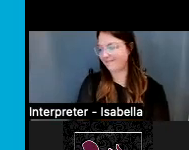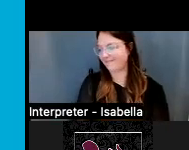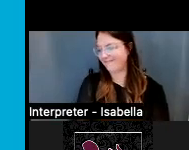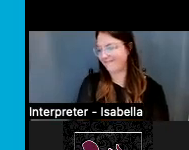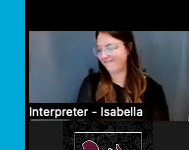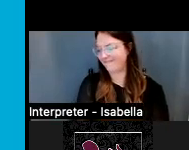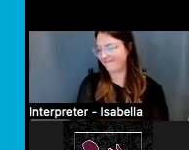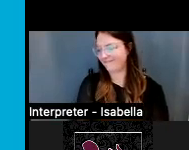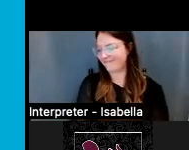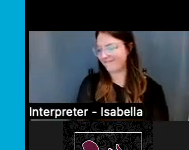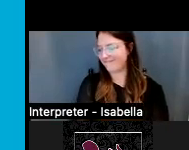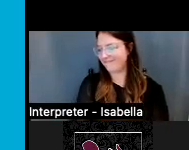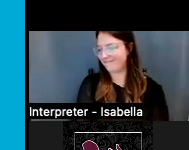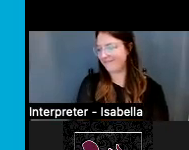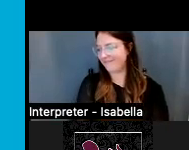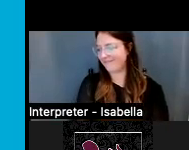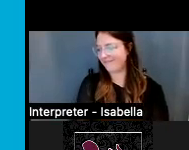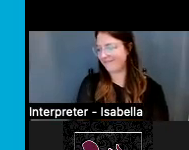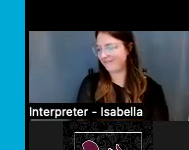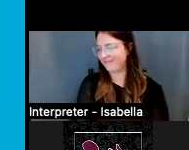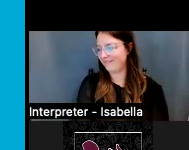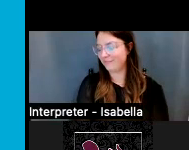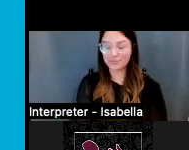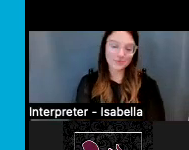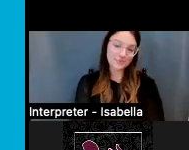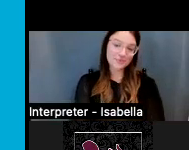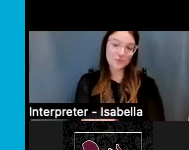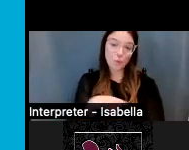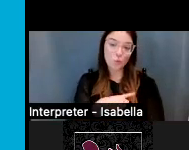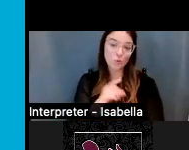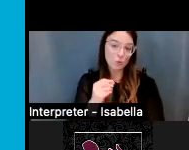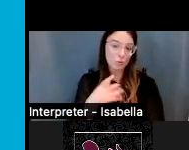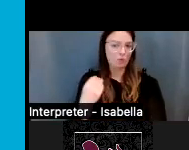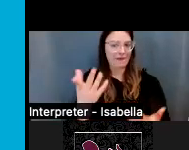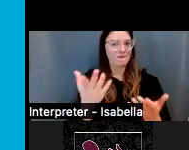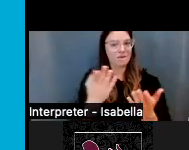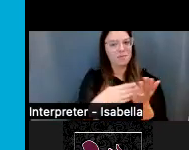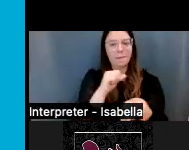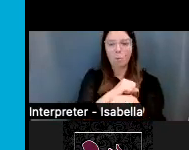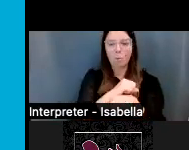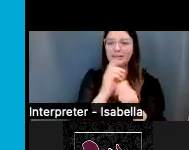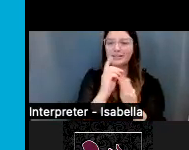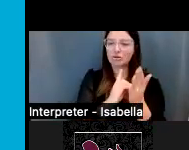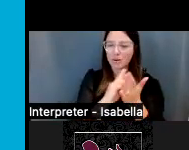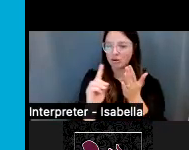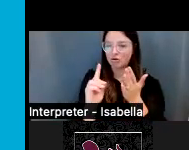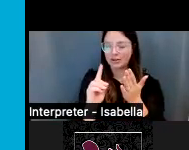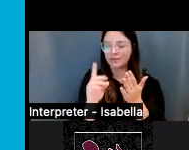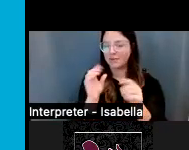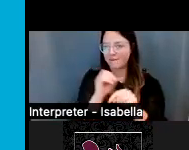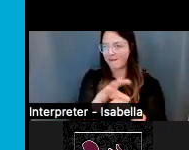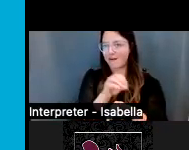And, you know, since we like to give a little bit of employment discrimination advice under CAP as well, we also wanted to talk about when to